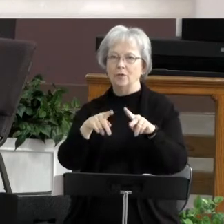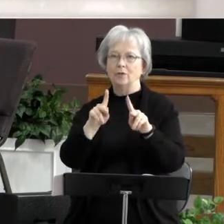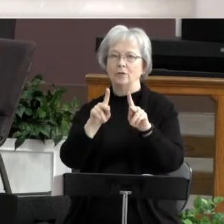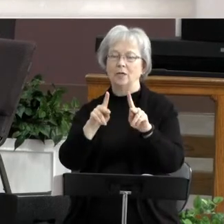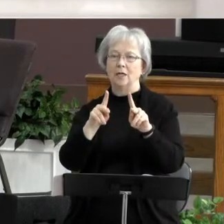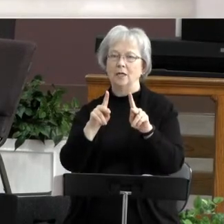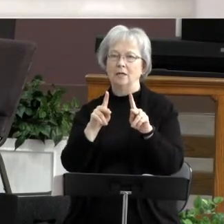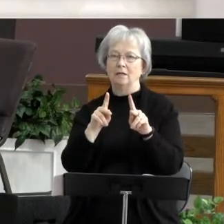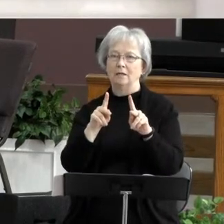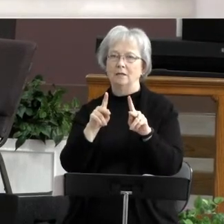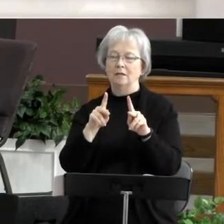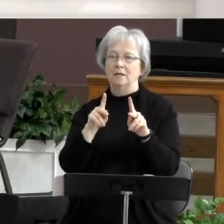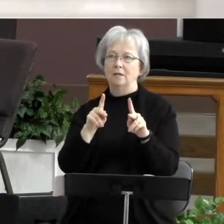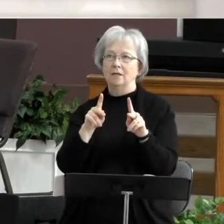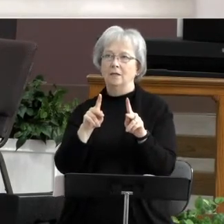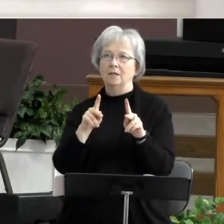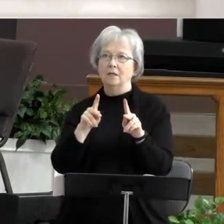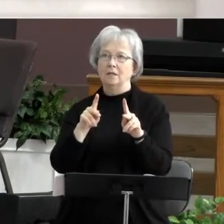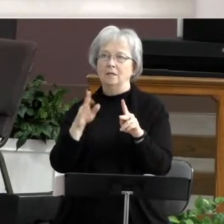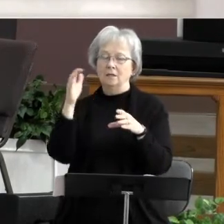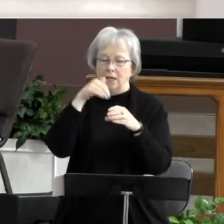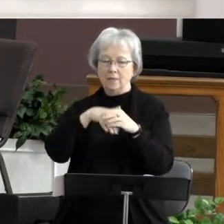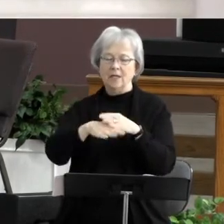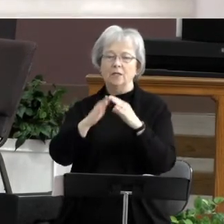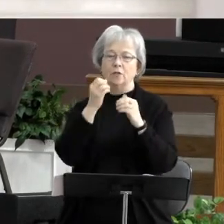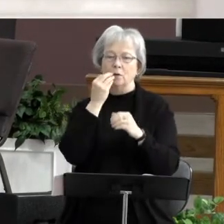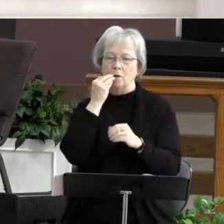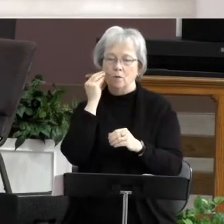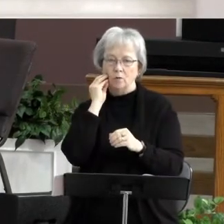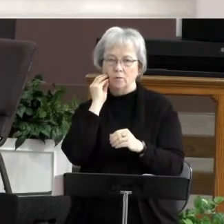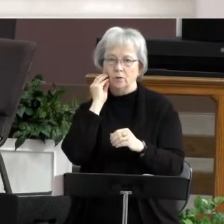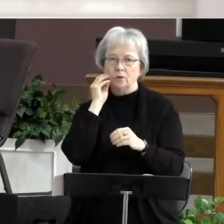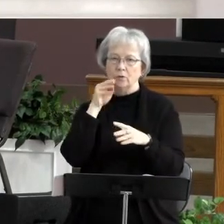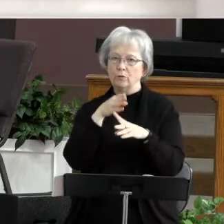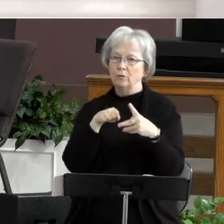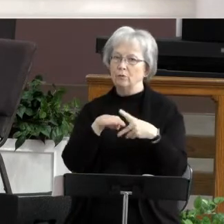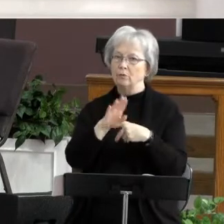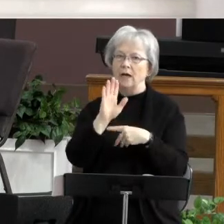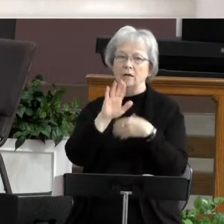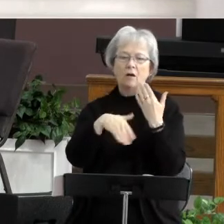news to penetrate homes throughout the world.